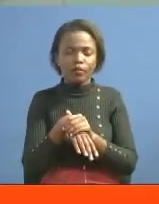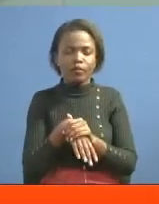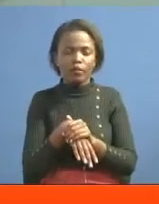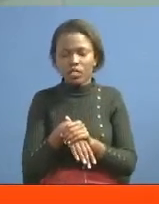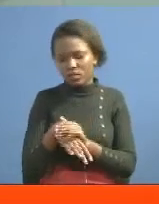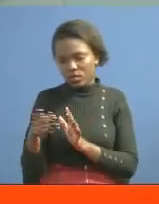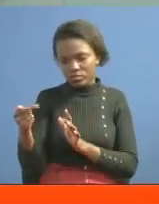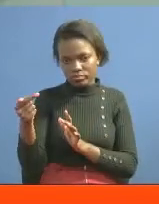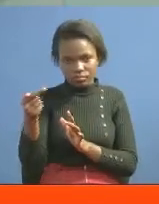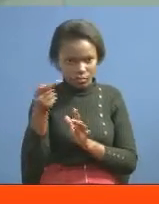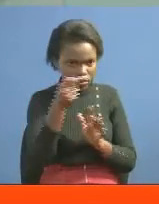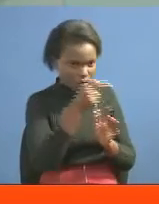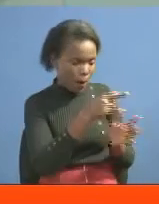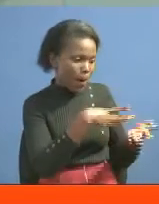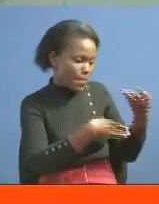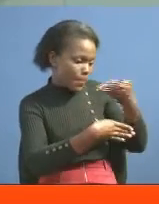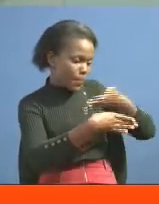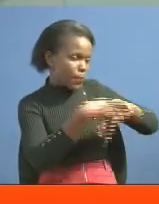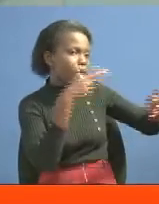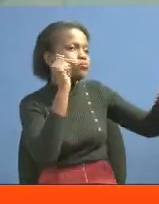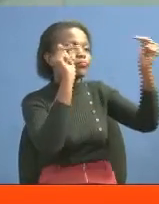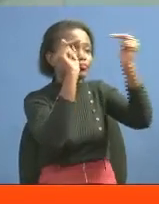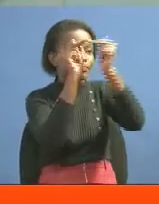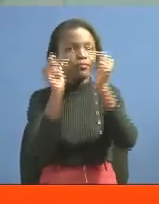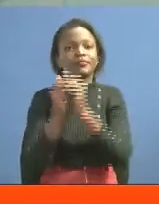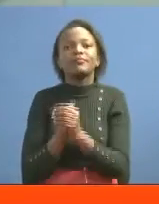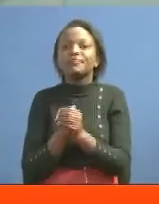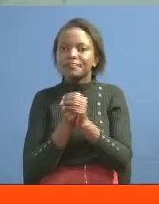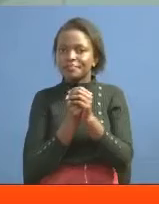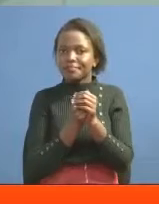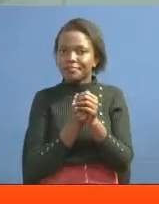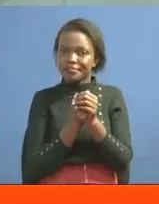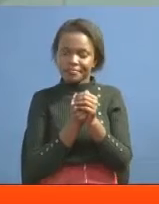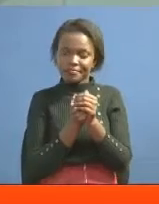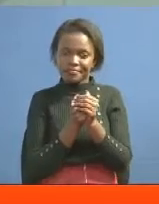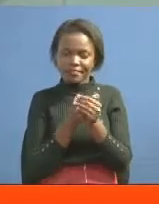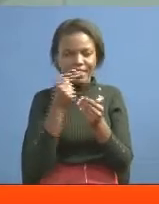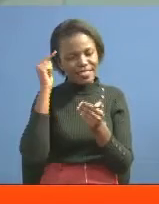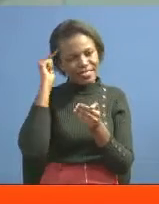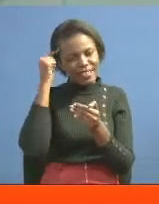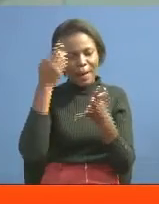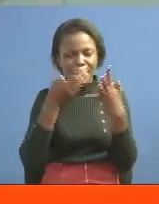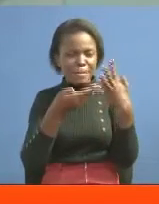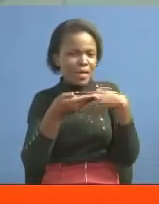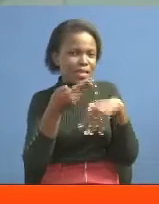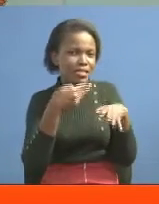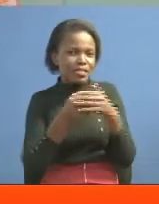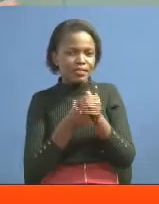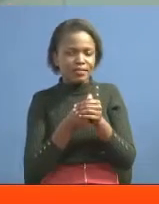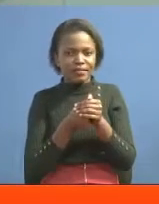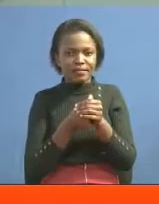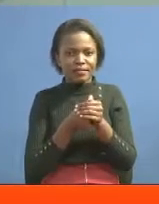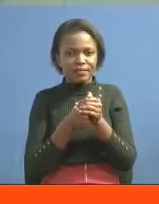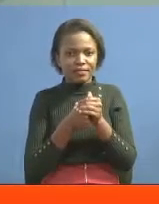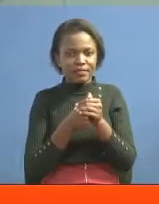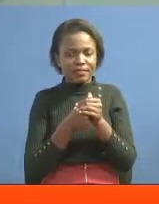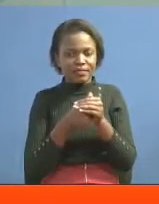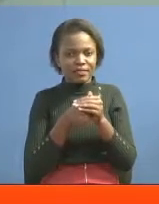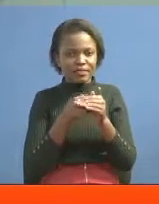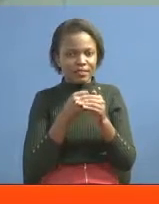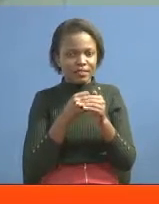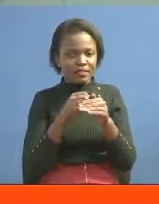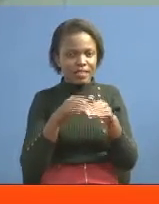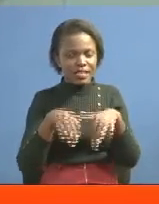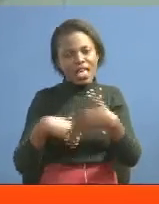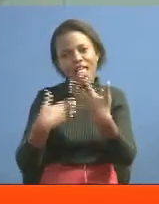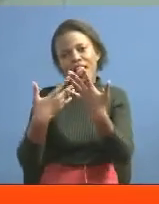and, you know, bringing your business online. Think about businesses like last mile delivery. What one